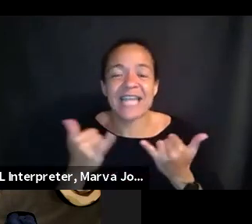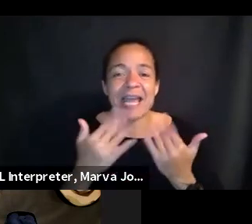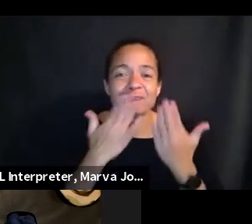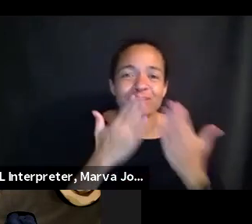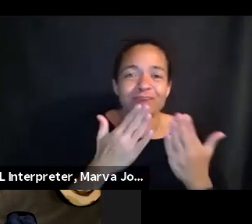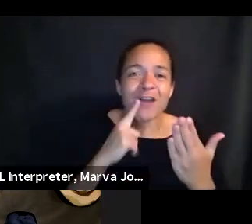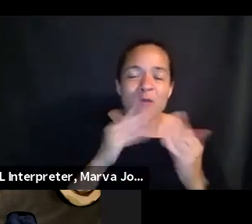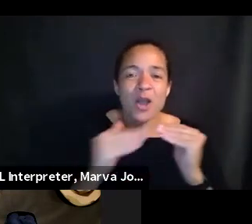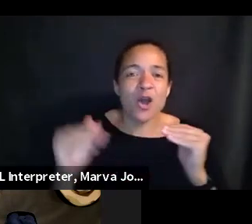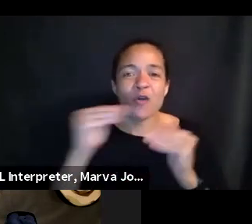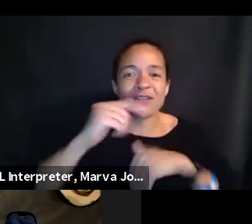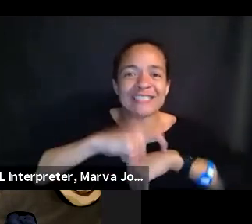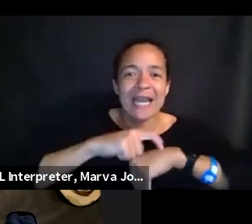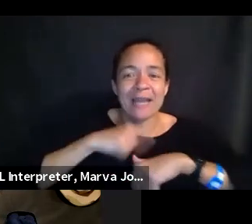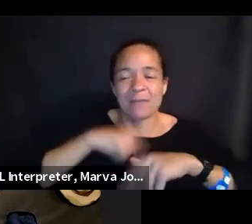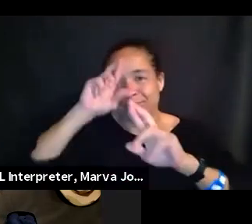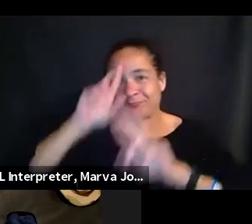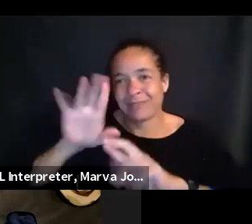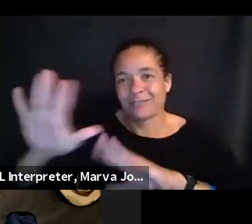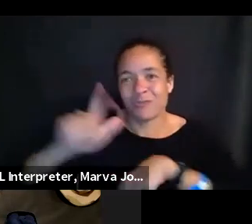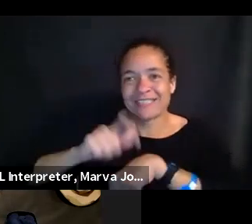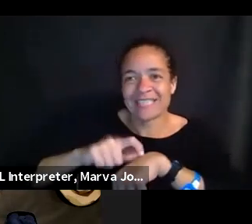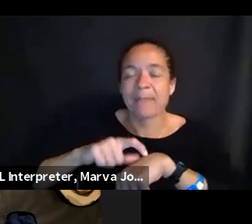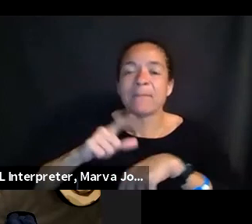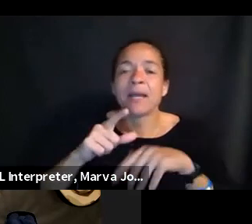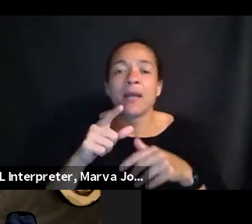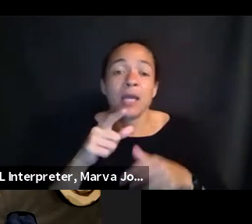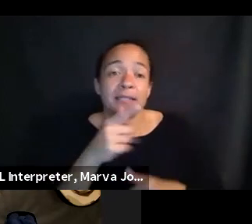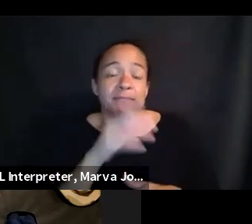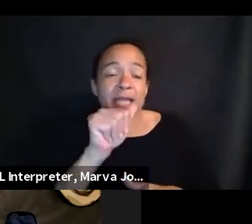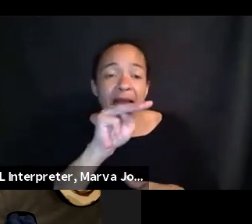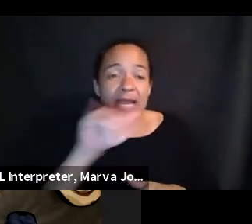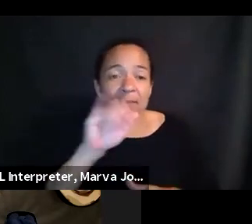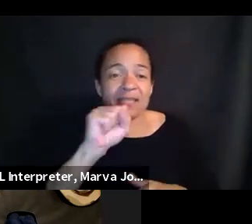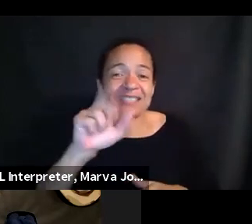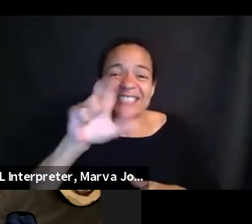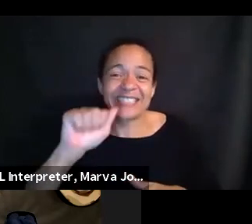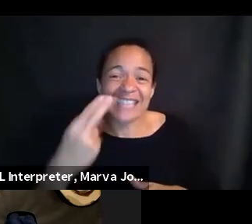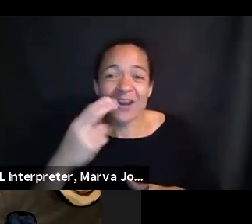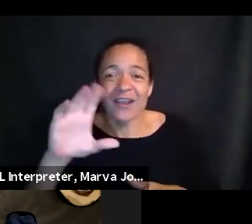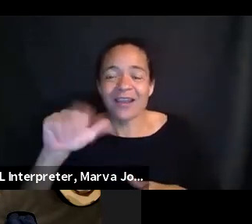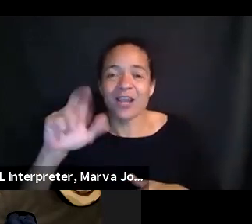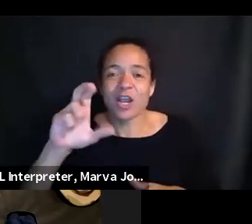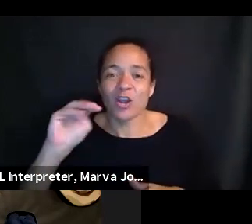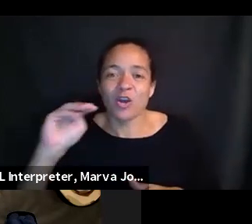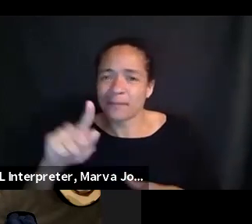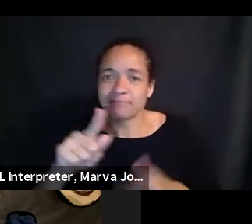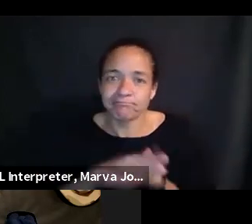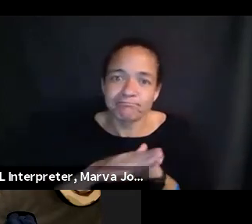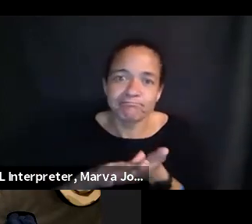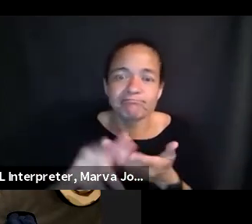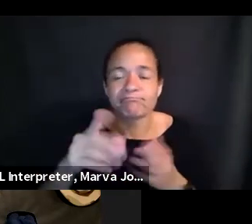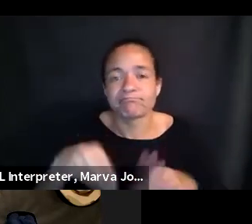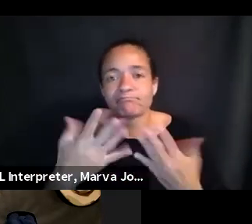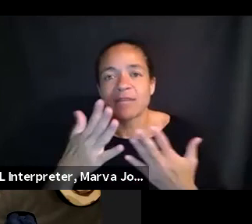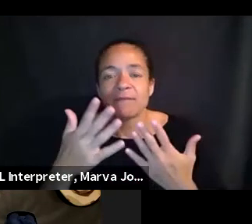to be respectful. I know other people have things they got to get to. And you all, Amy and Sarah and Karma, have been incredibly generous and kind with your time to share what you've been learning. It's